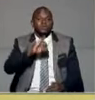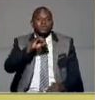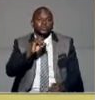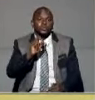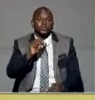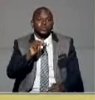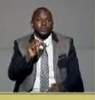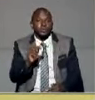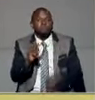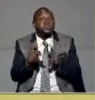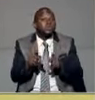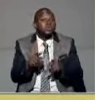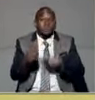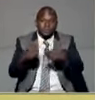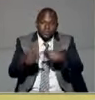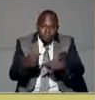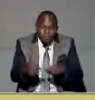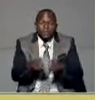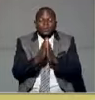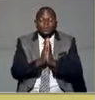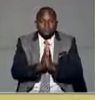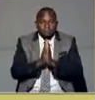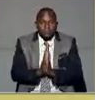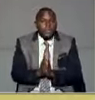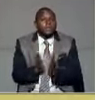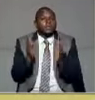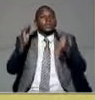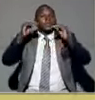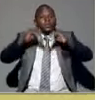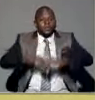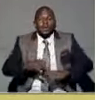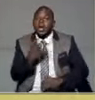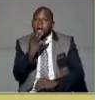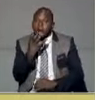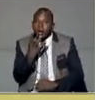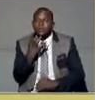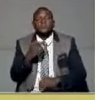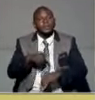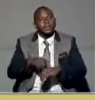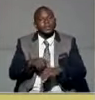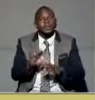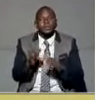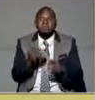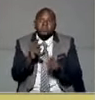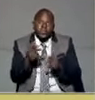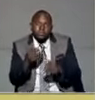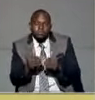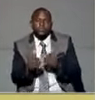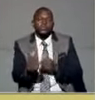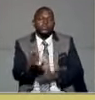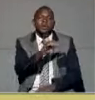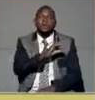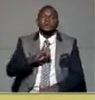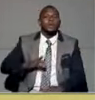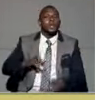continued to pray, and that even brought the downfall of the dictator of the time. So mm-hmm. people were looking to God. There